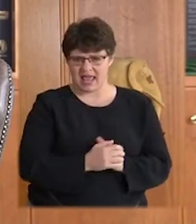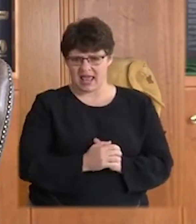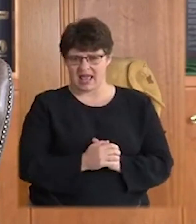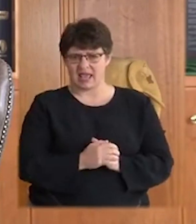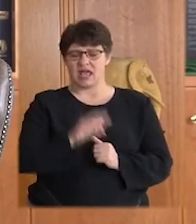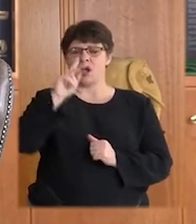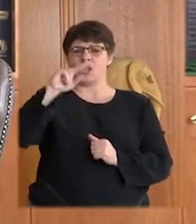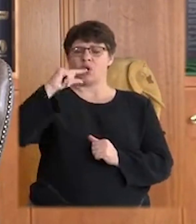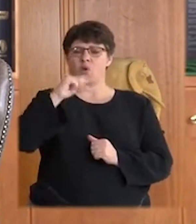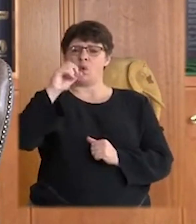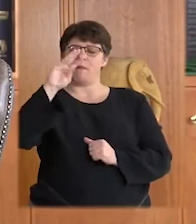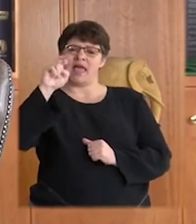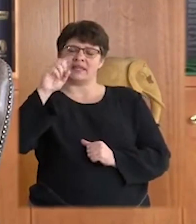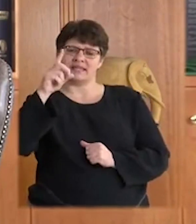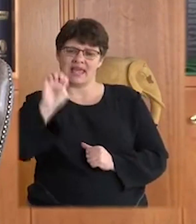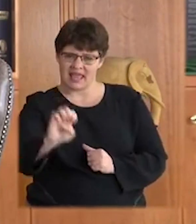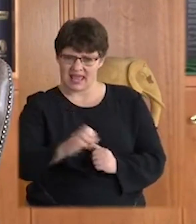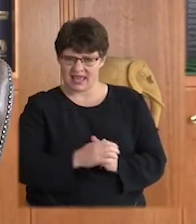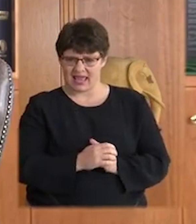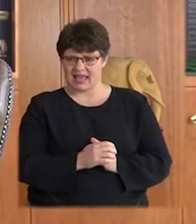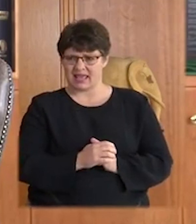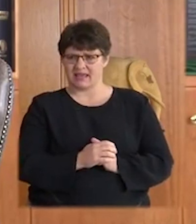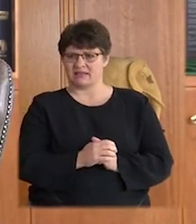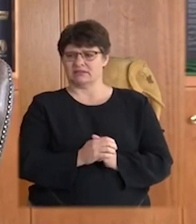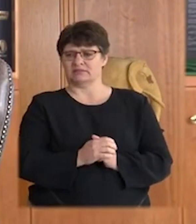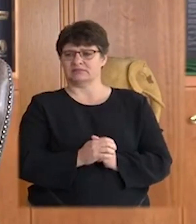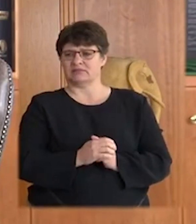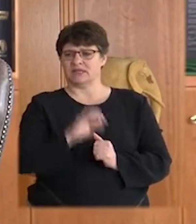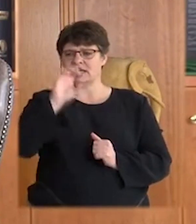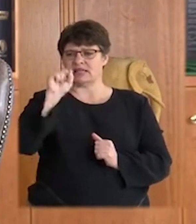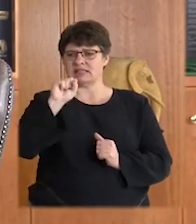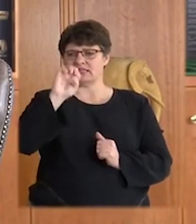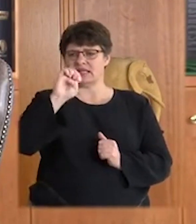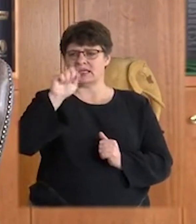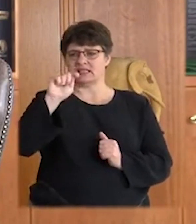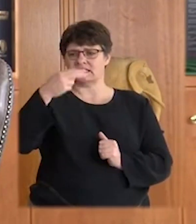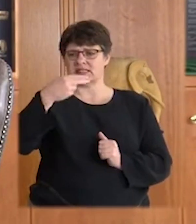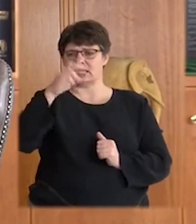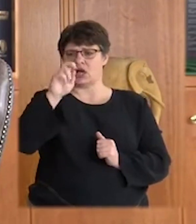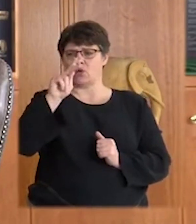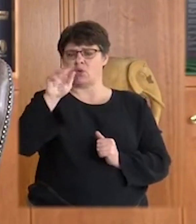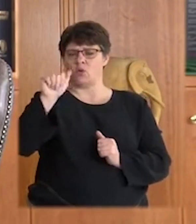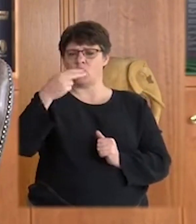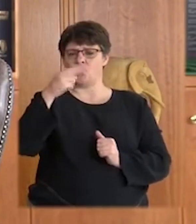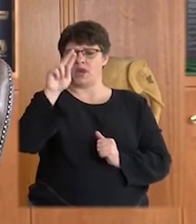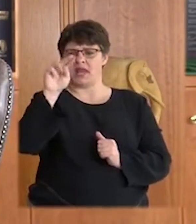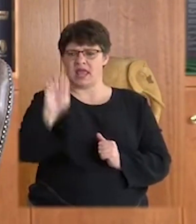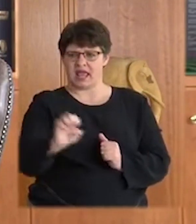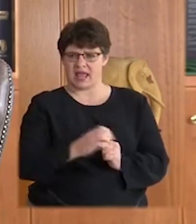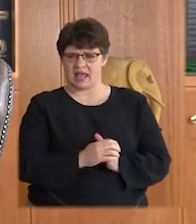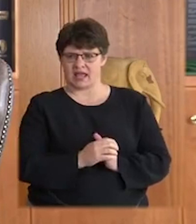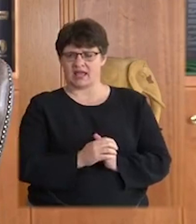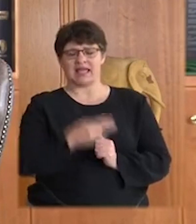Gumede, Pixley Isaac Aseme, King Techwayo, King Hinza,